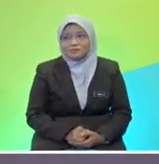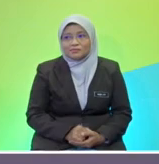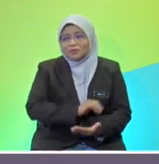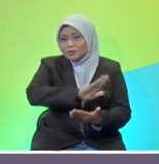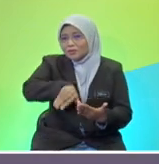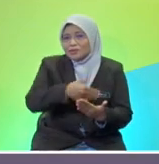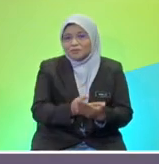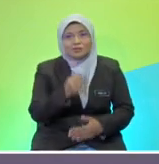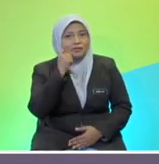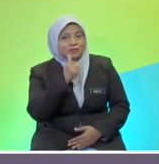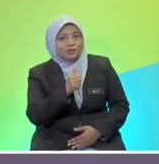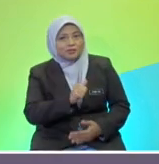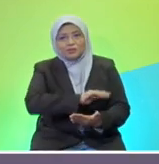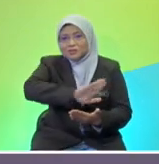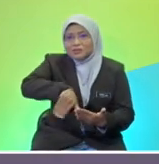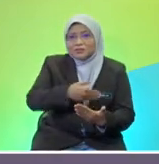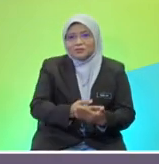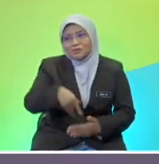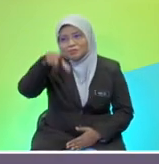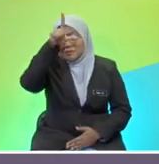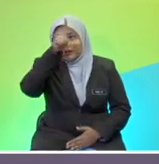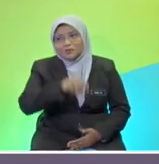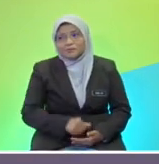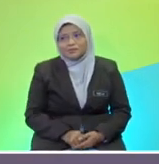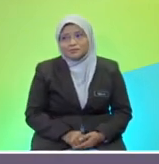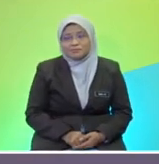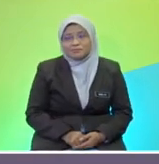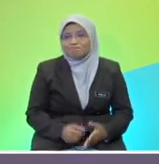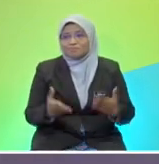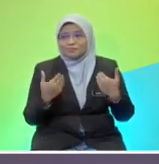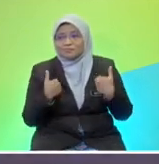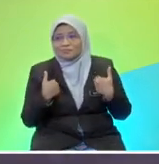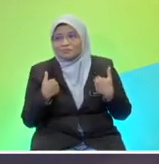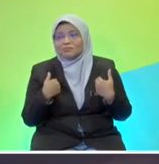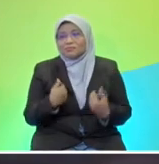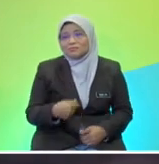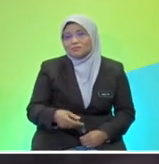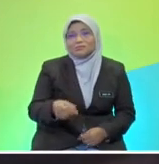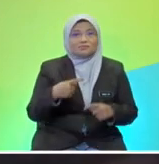the boys have got a lot of lovely toys.